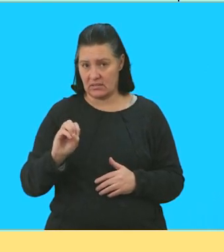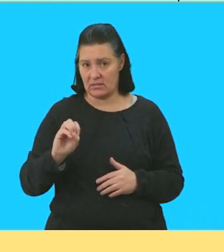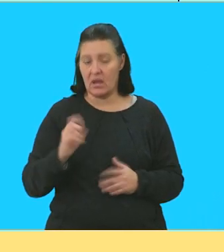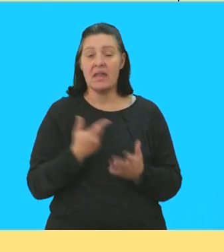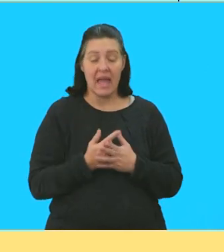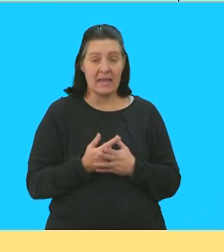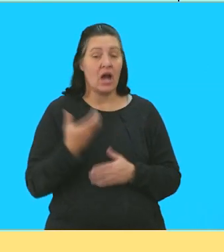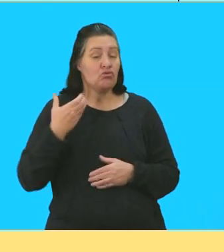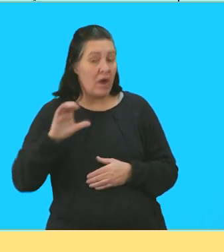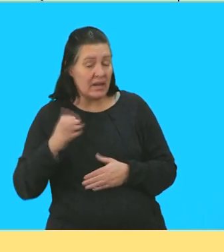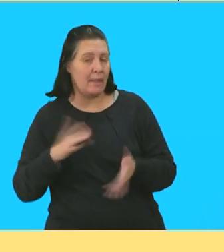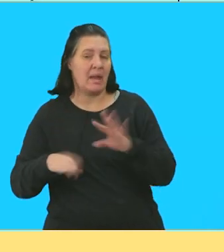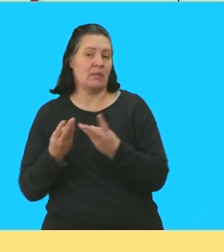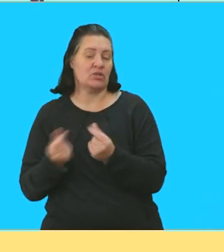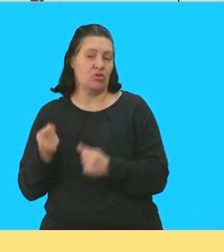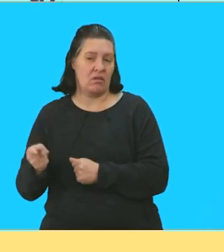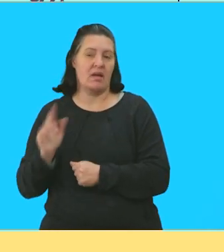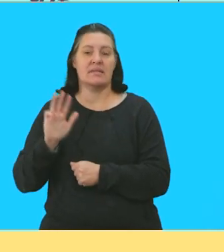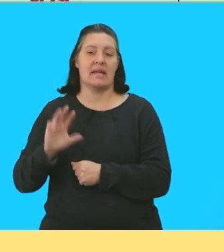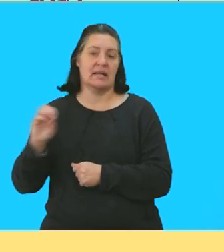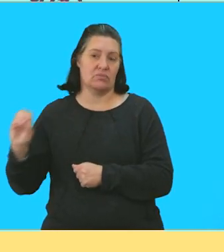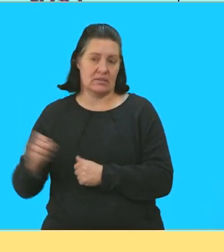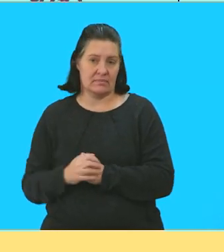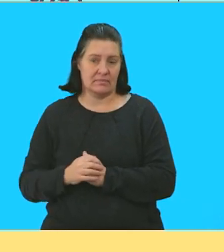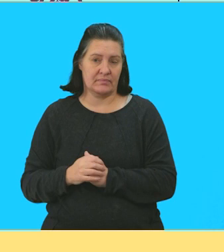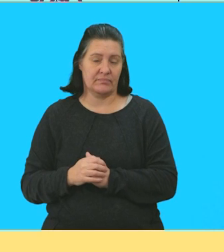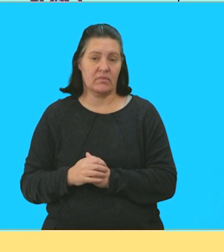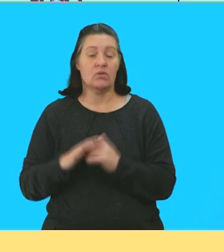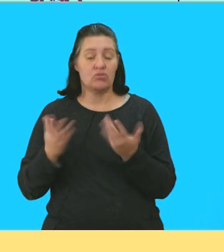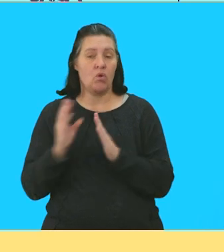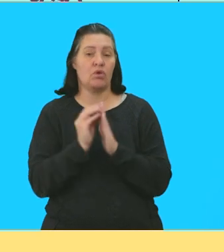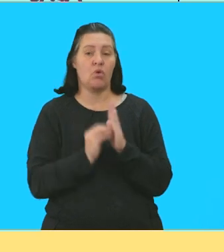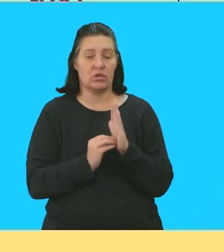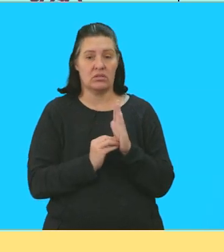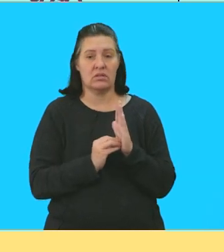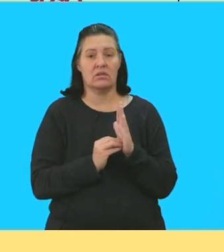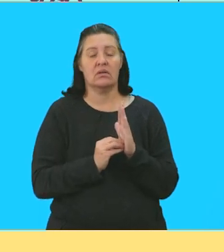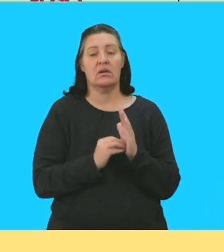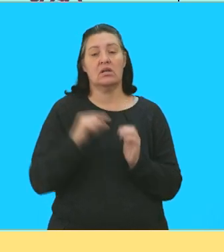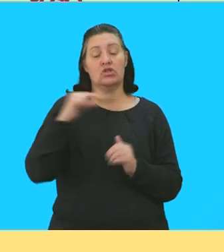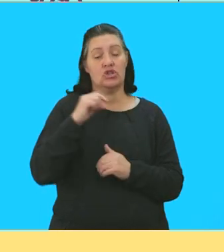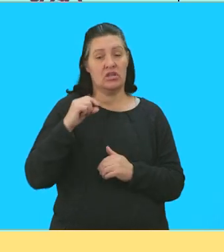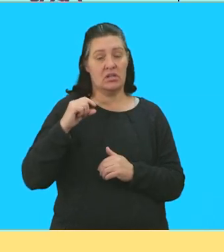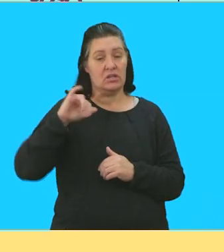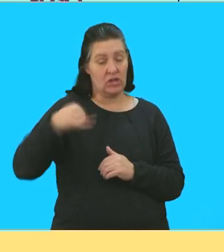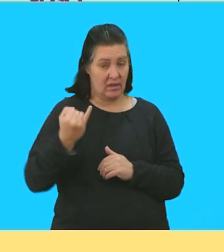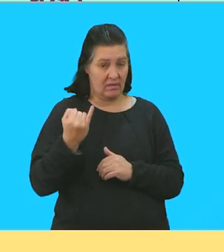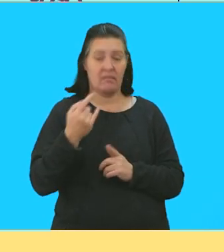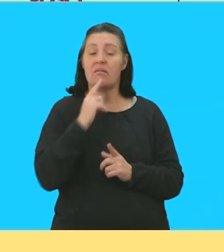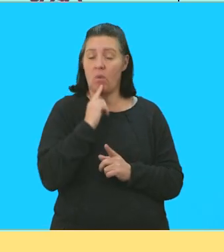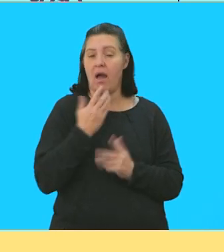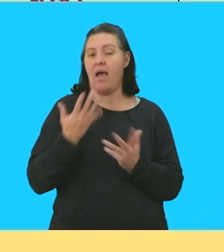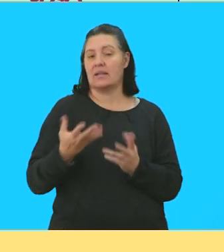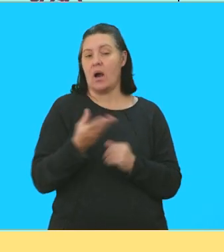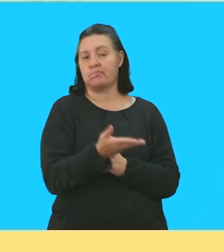we credit packing materials 900. So we record in the general journal what is on